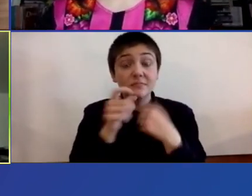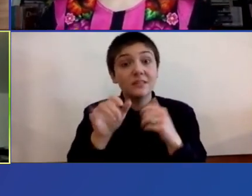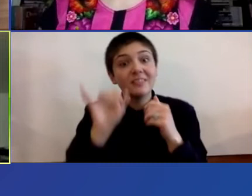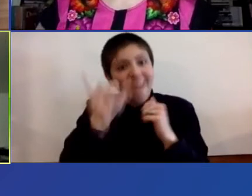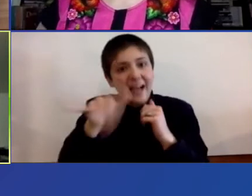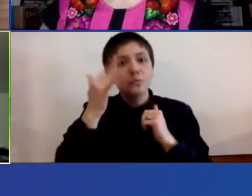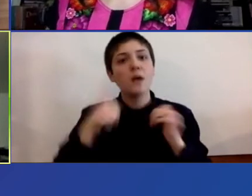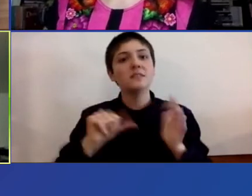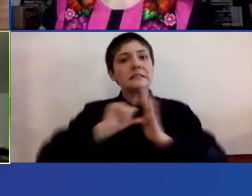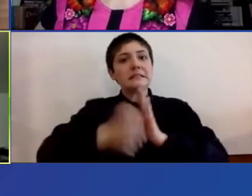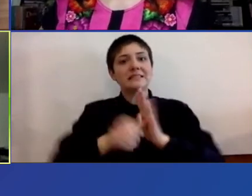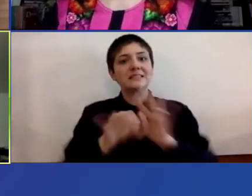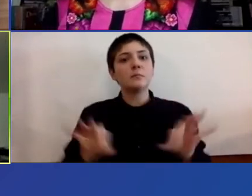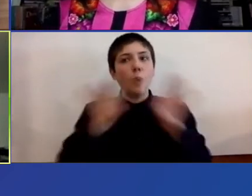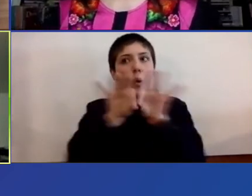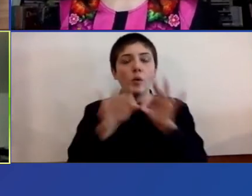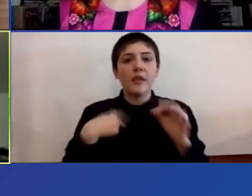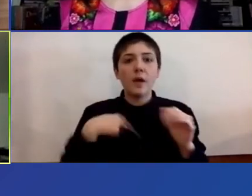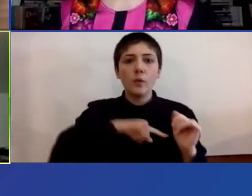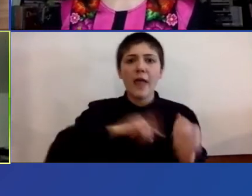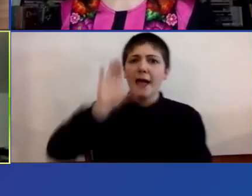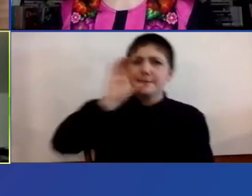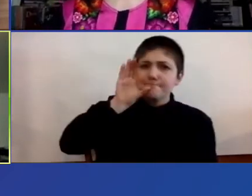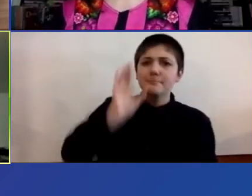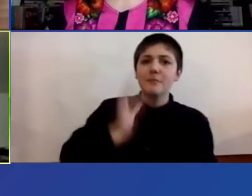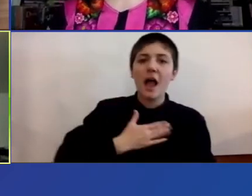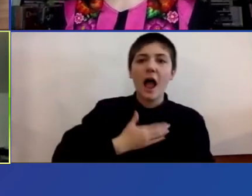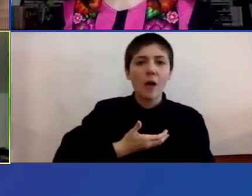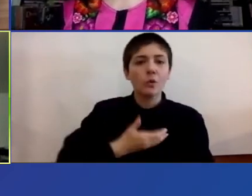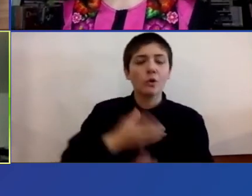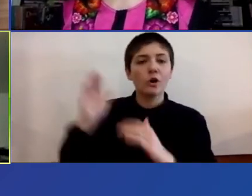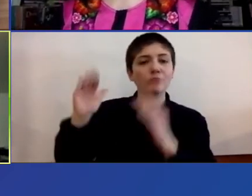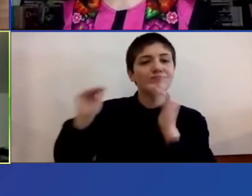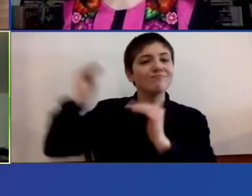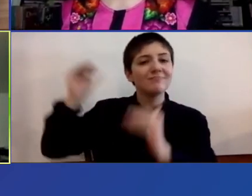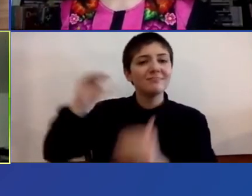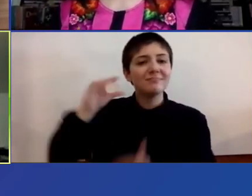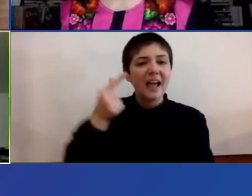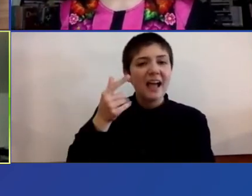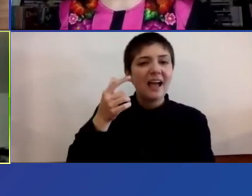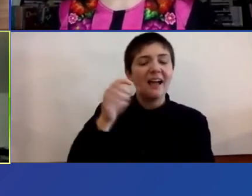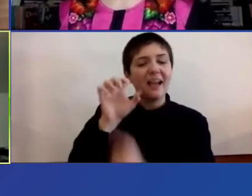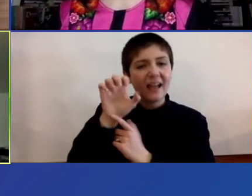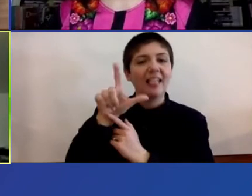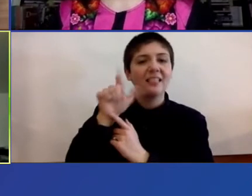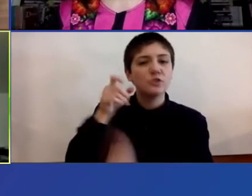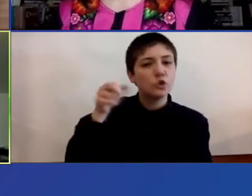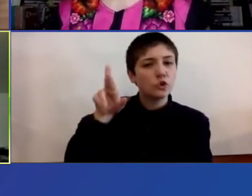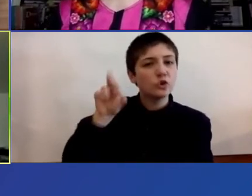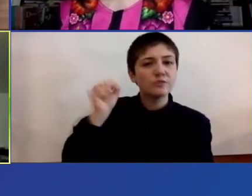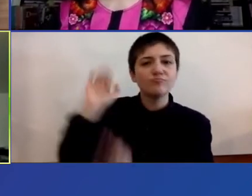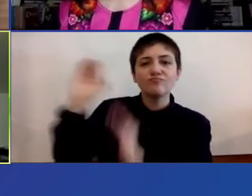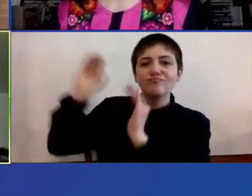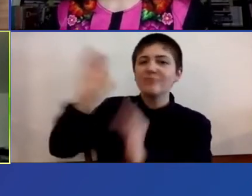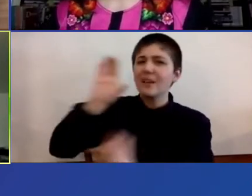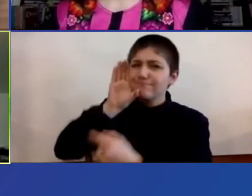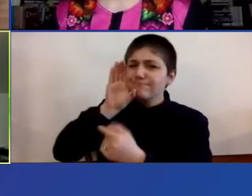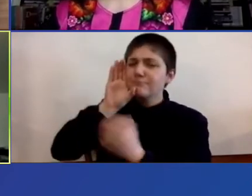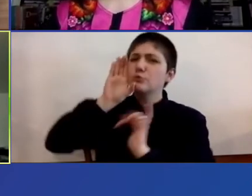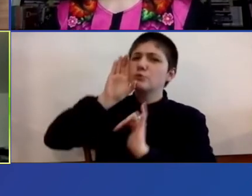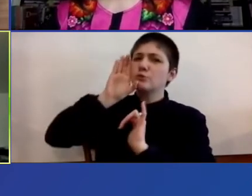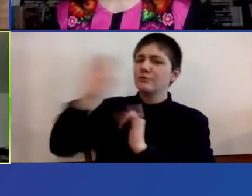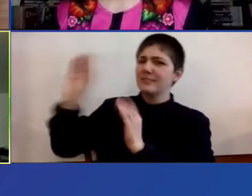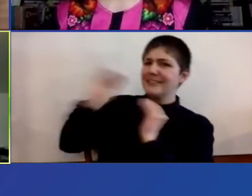from our elders. This idea of performing for the gods, and then performing for people